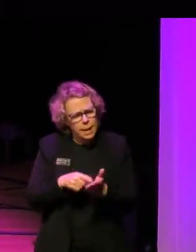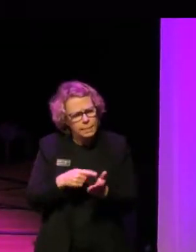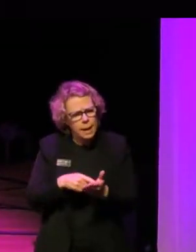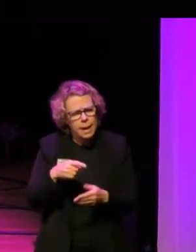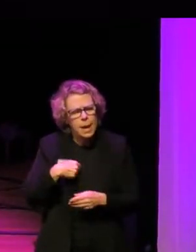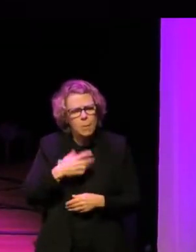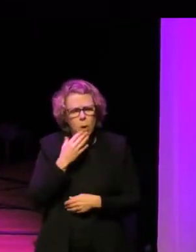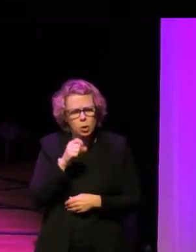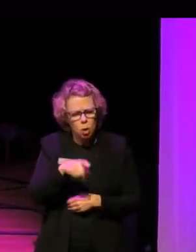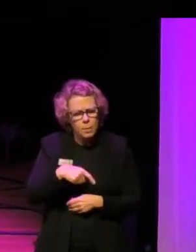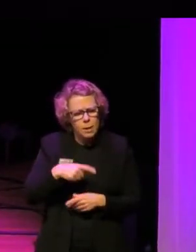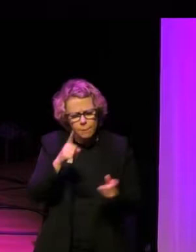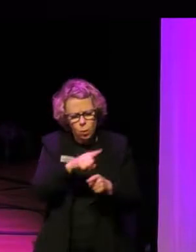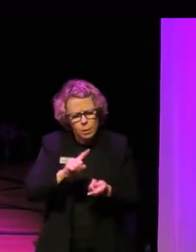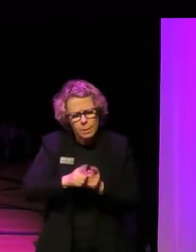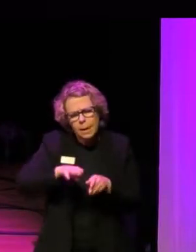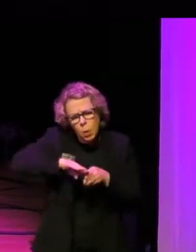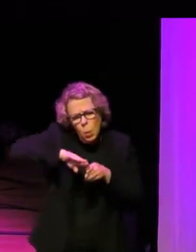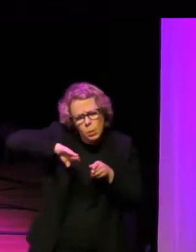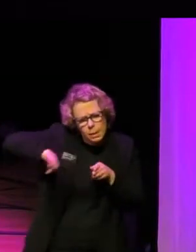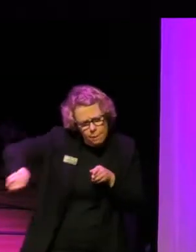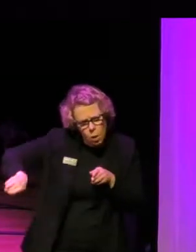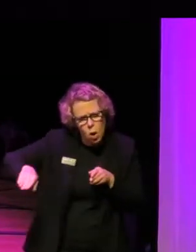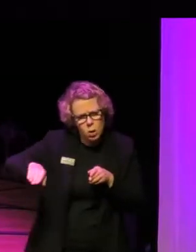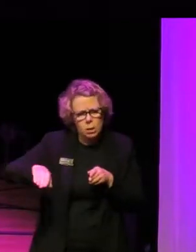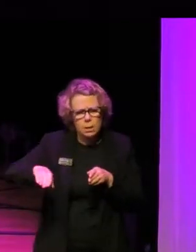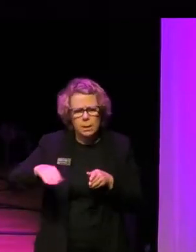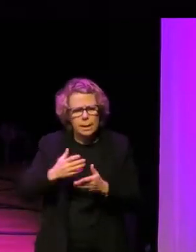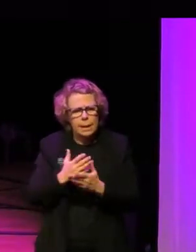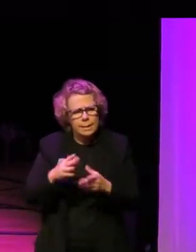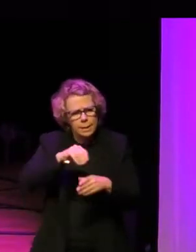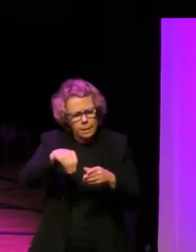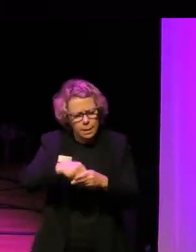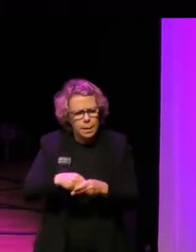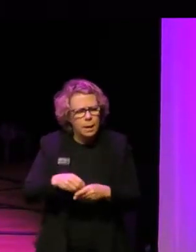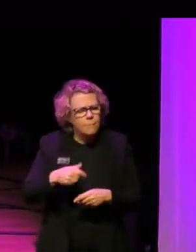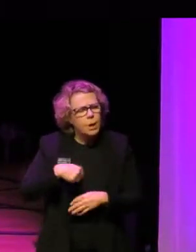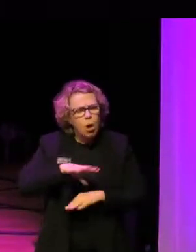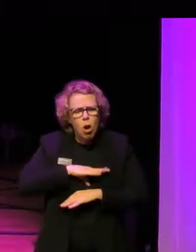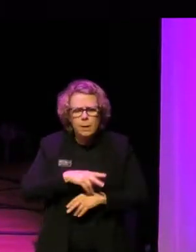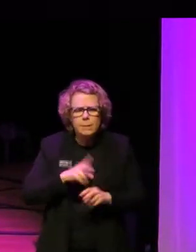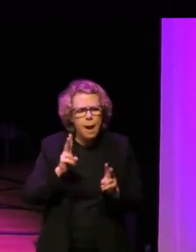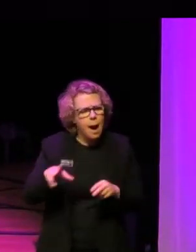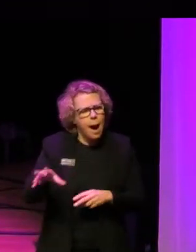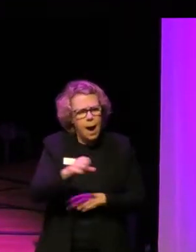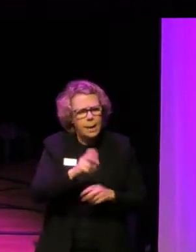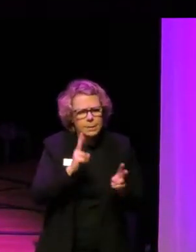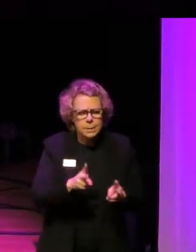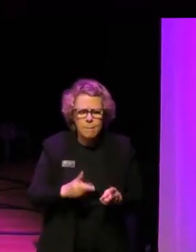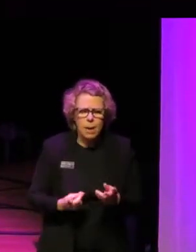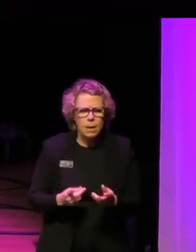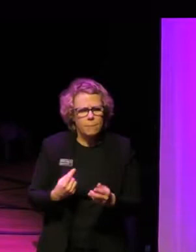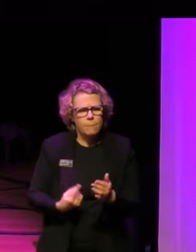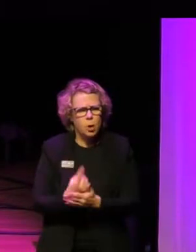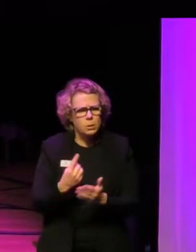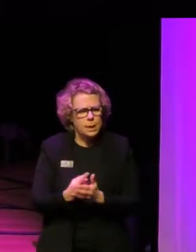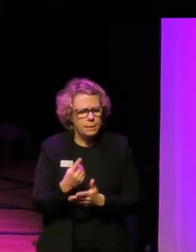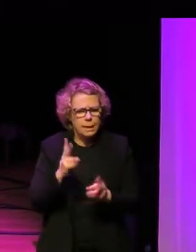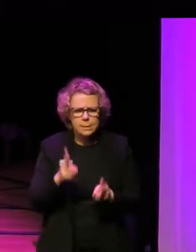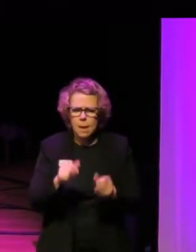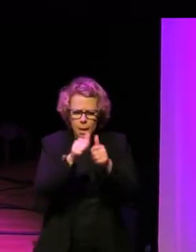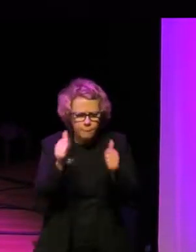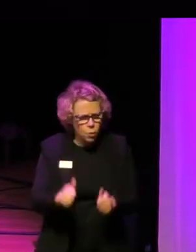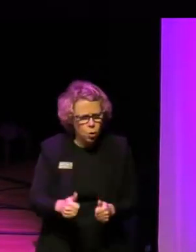we leave people behind. It's when we act as if everyone has the same shape and size. And then those who don't have the